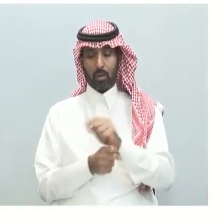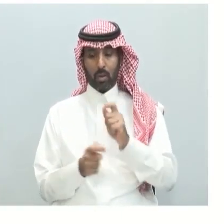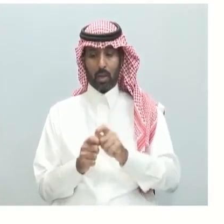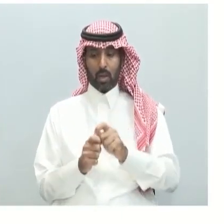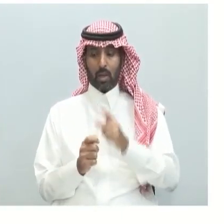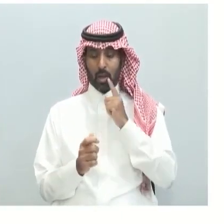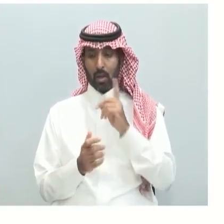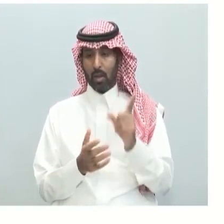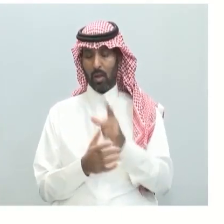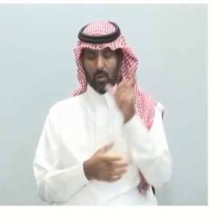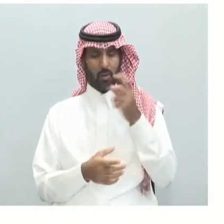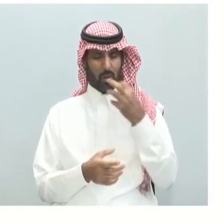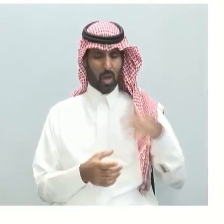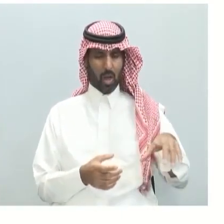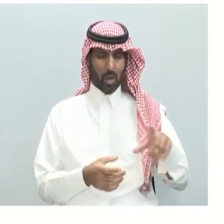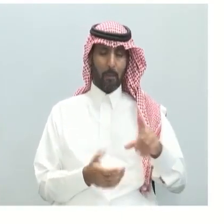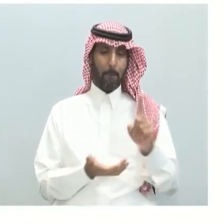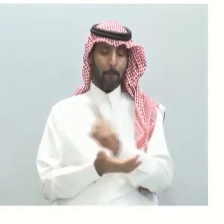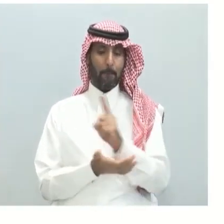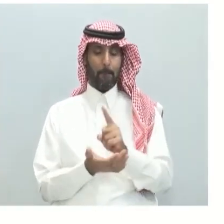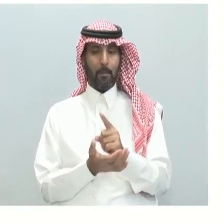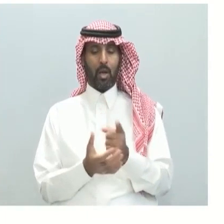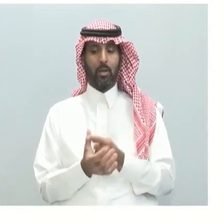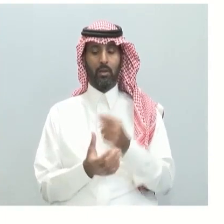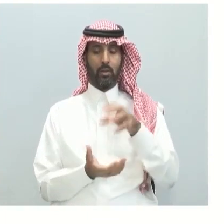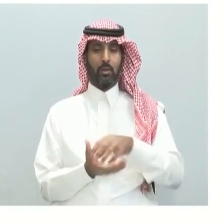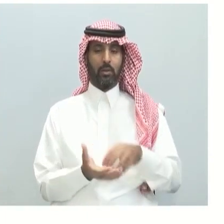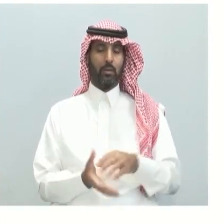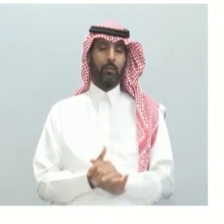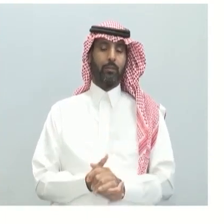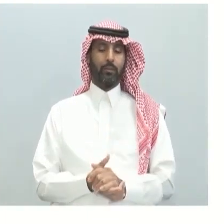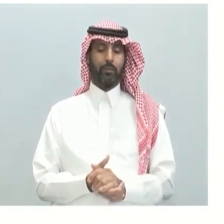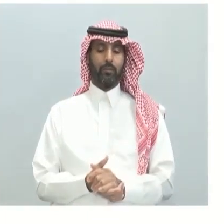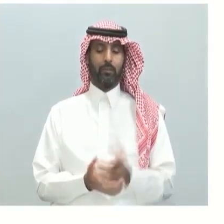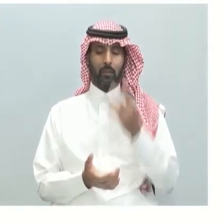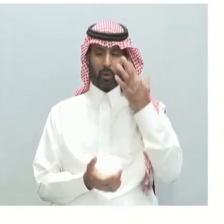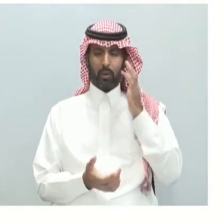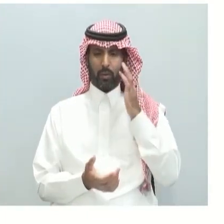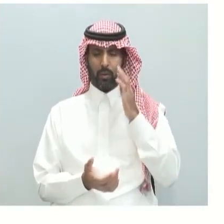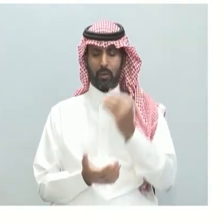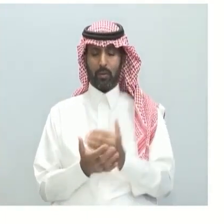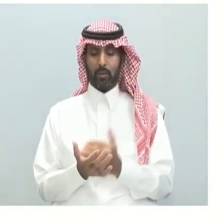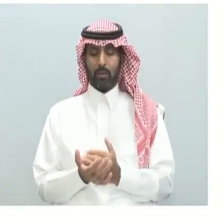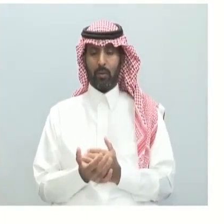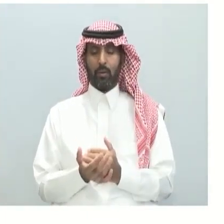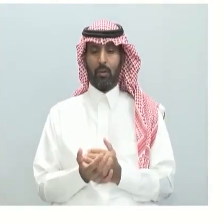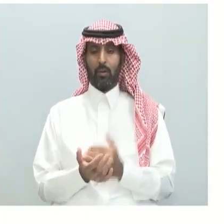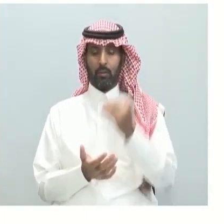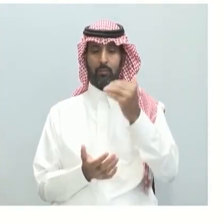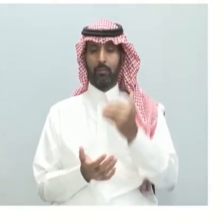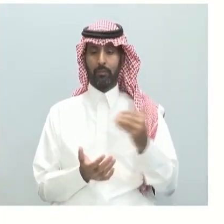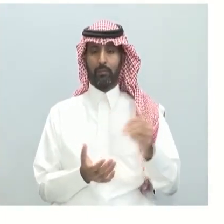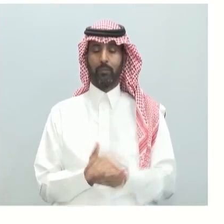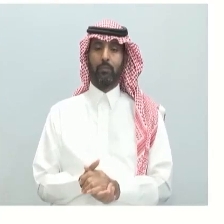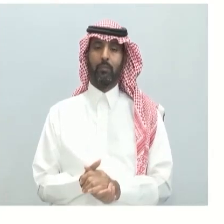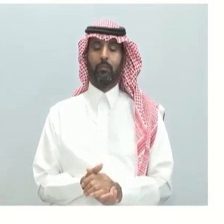the environmentally harmful practices of local residents and the negligence of the council in failing to take measures to